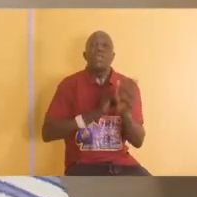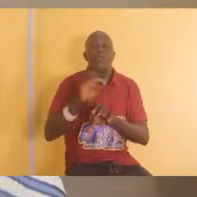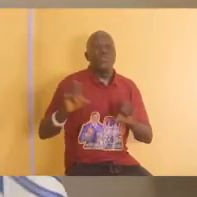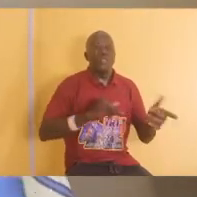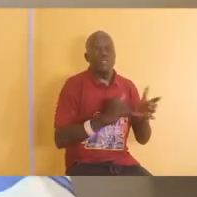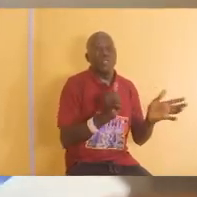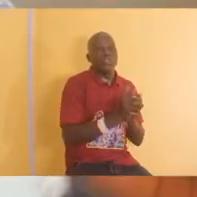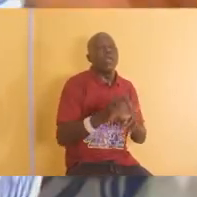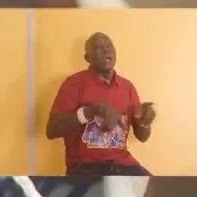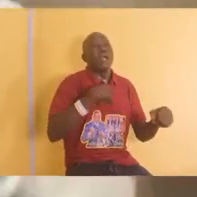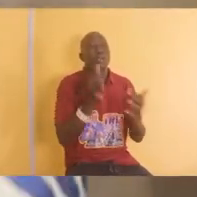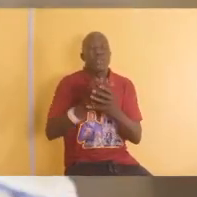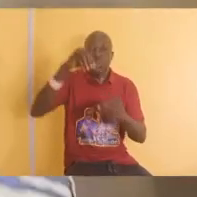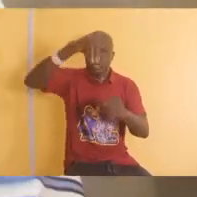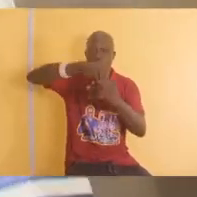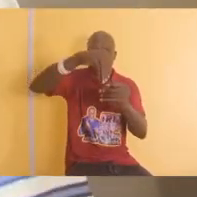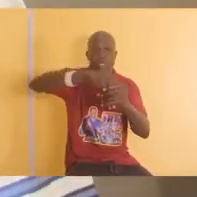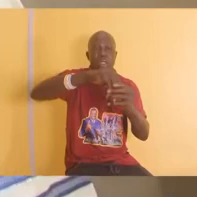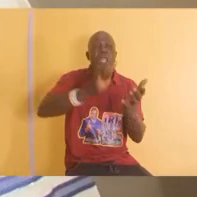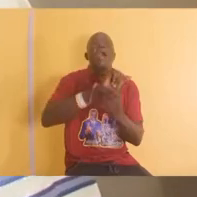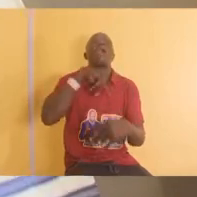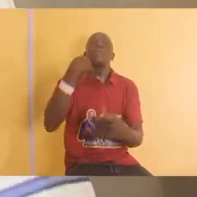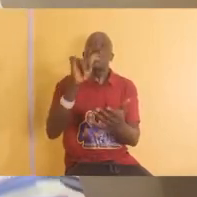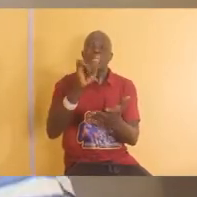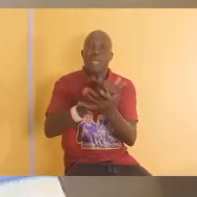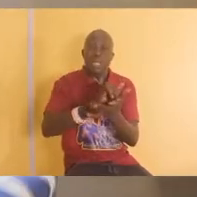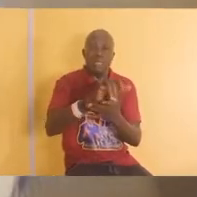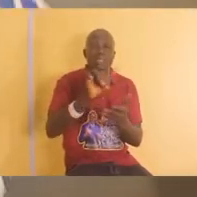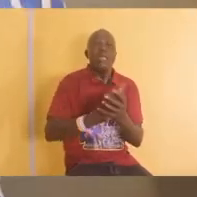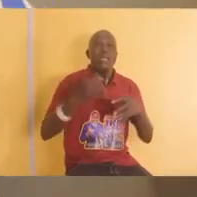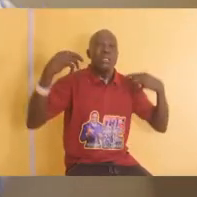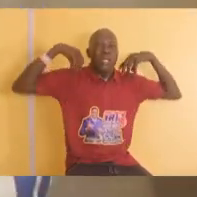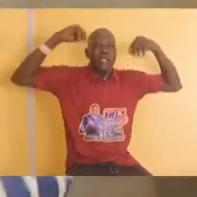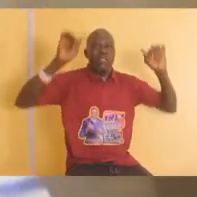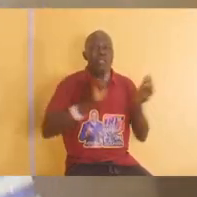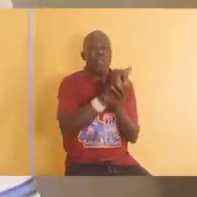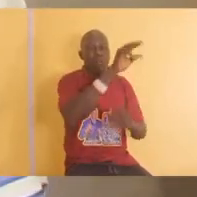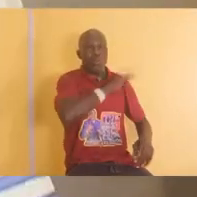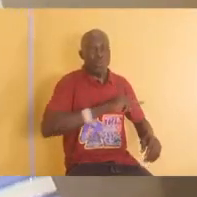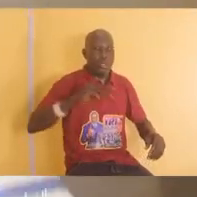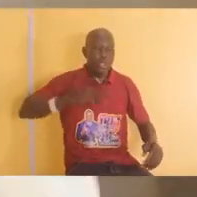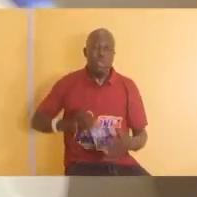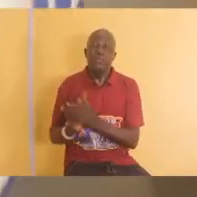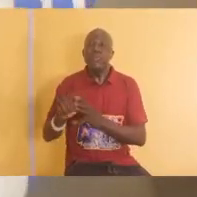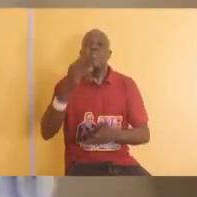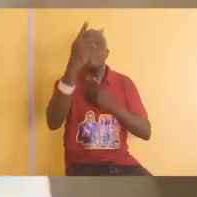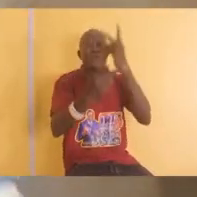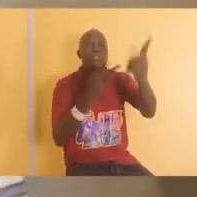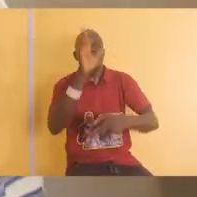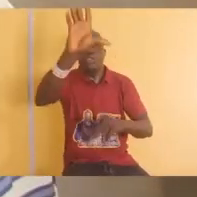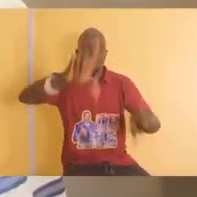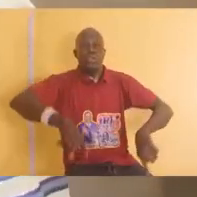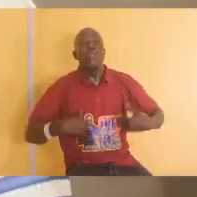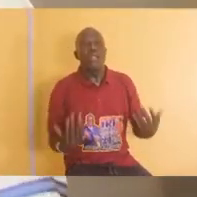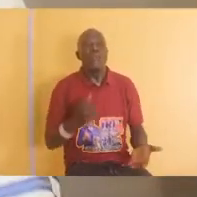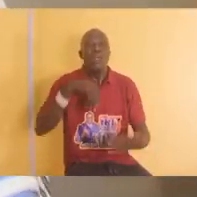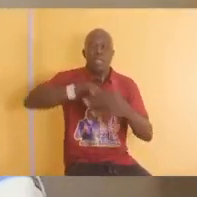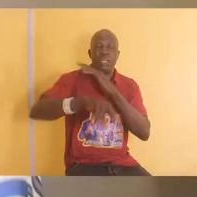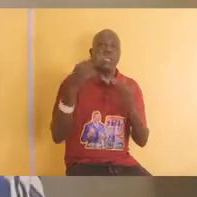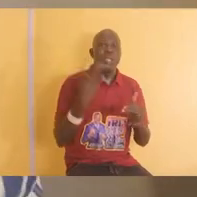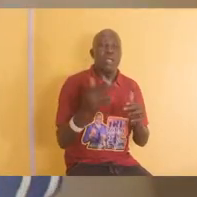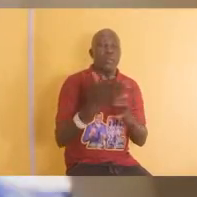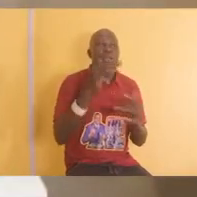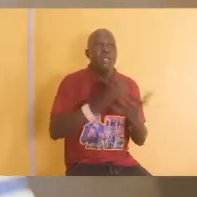As I do it so, those of you that be sowing your seed, I say, angel is that angel of this commission will visit your